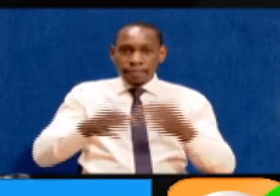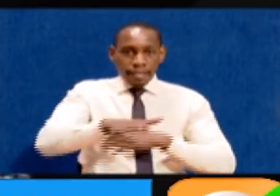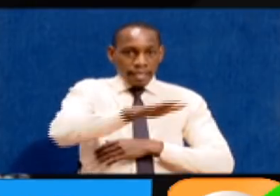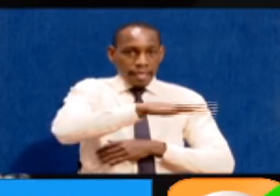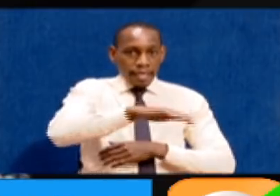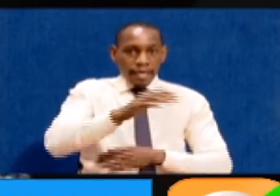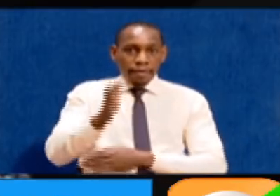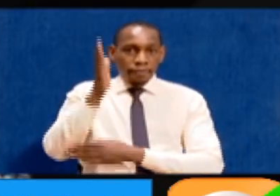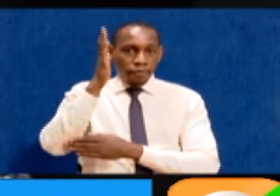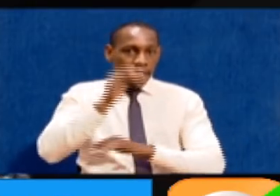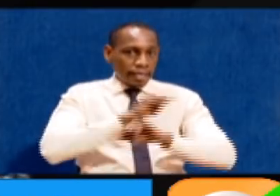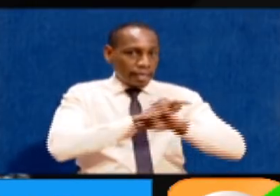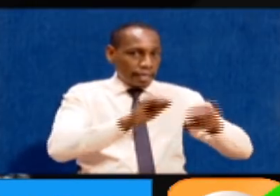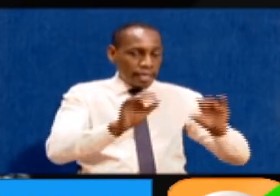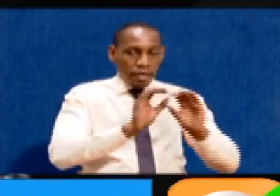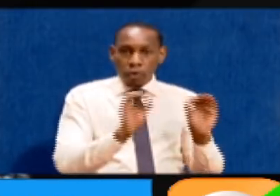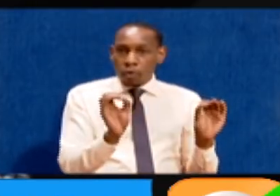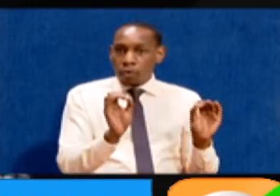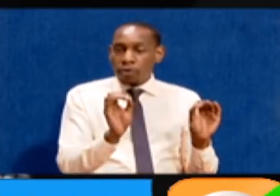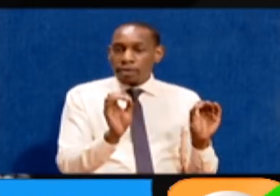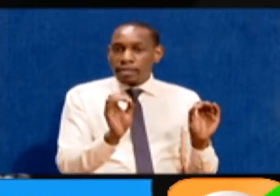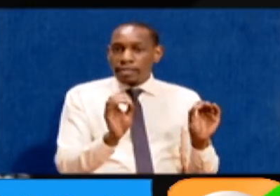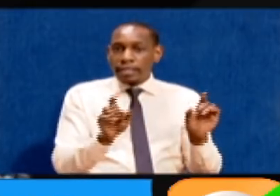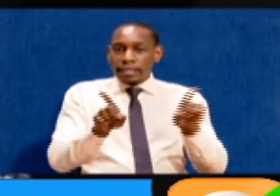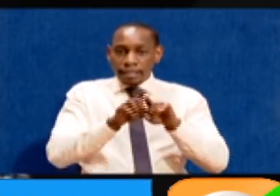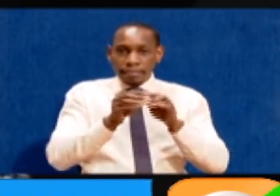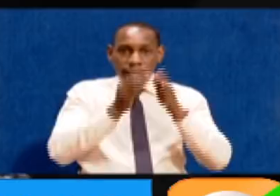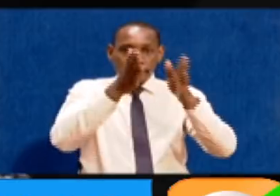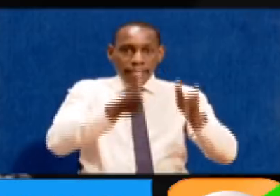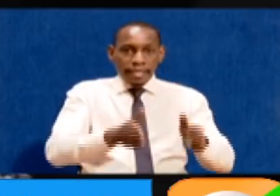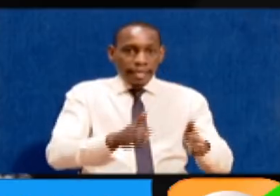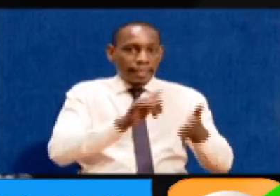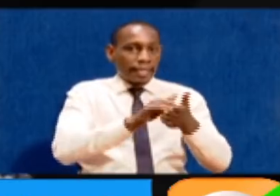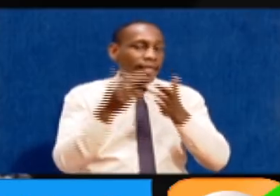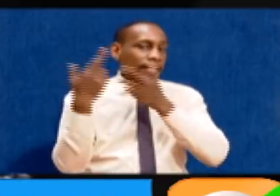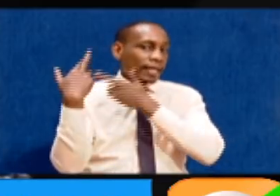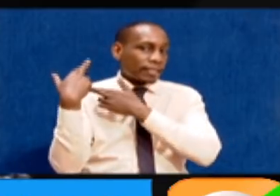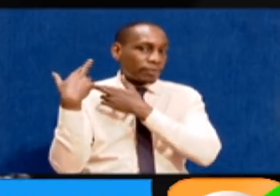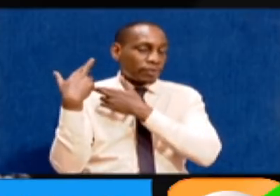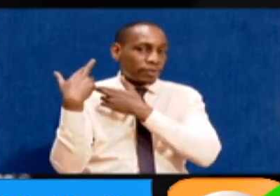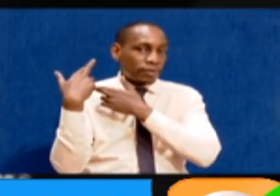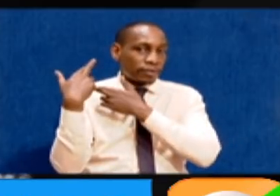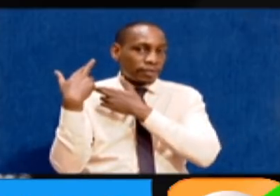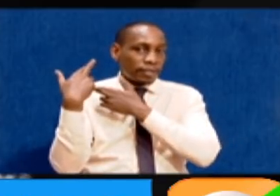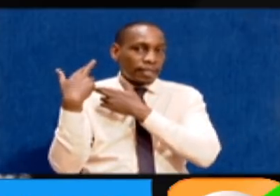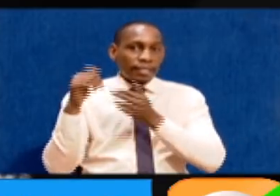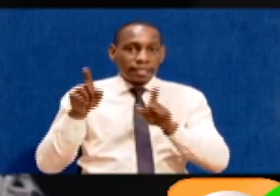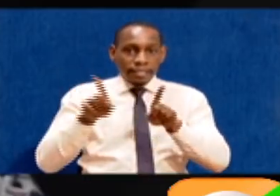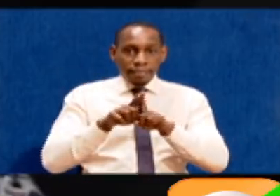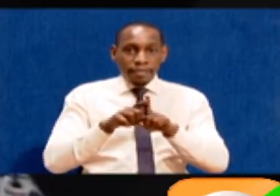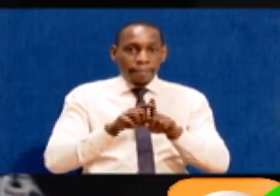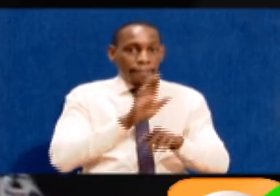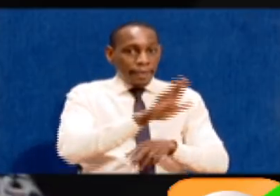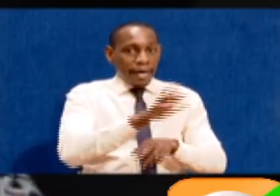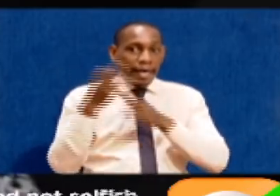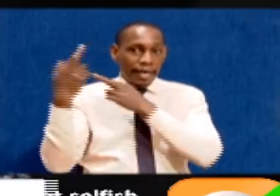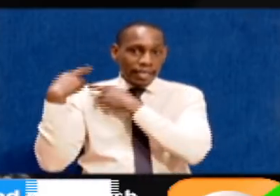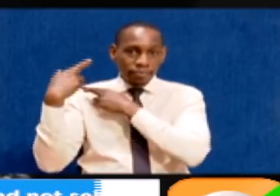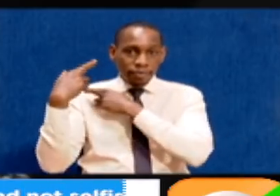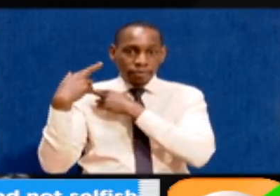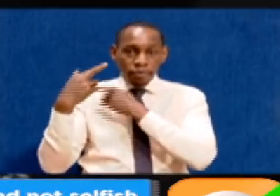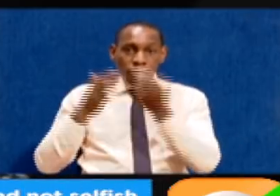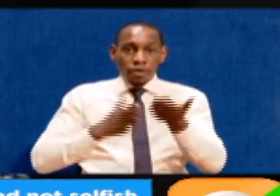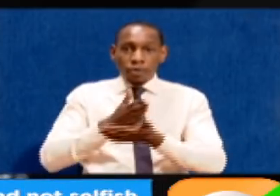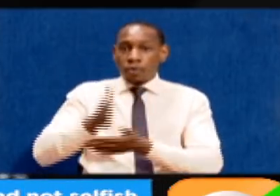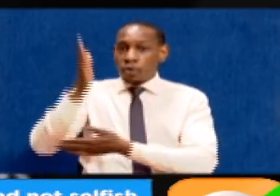of God was defiled, it is the leader who was responsible, and it was taken into account by